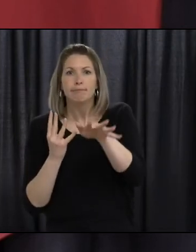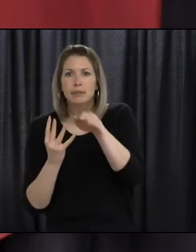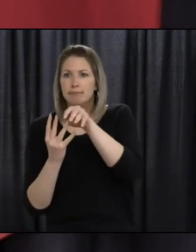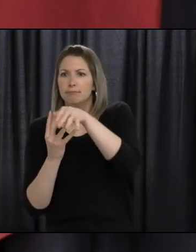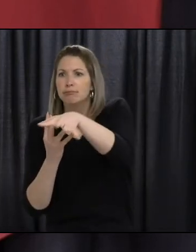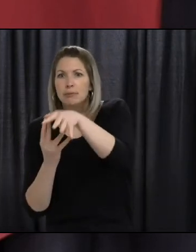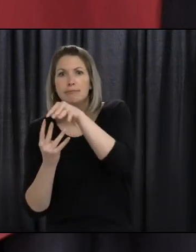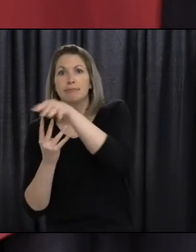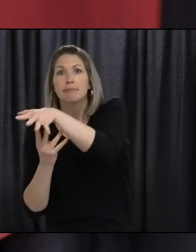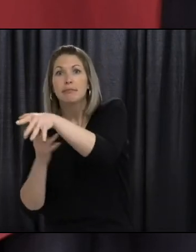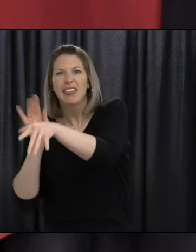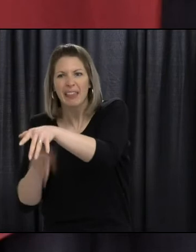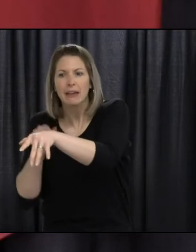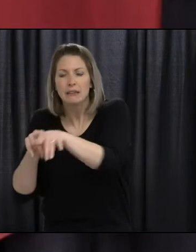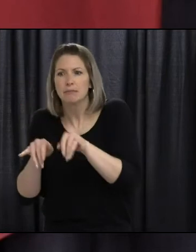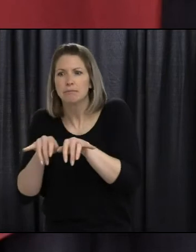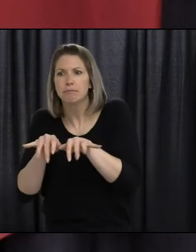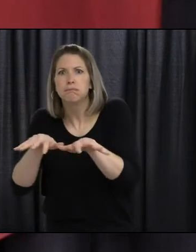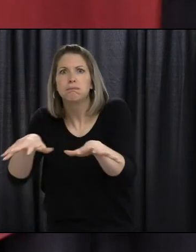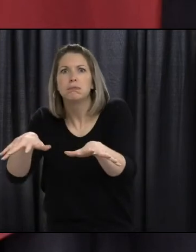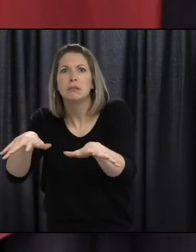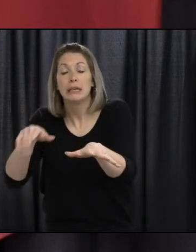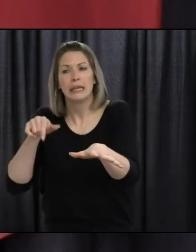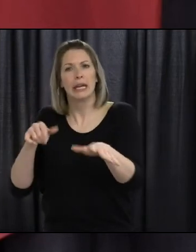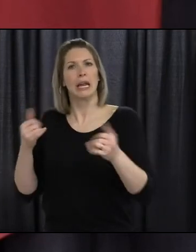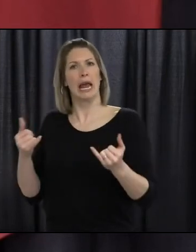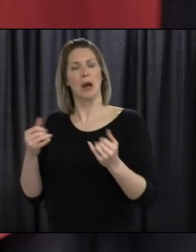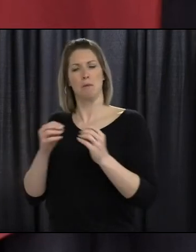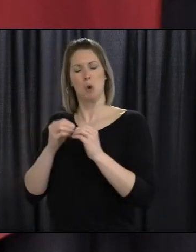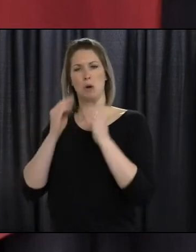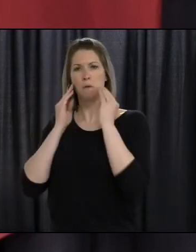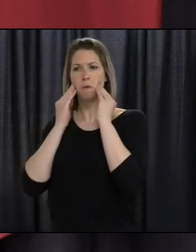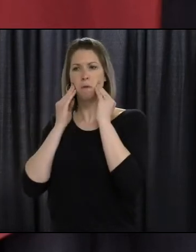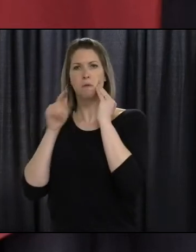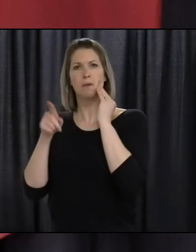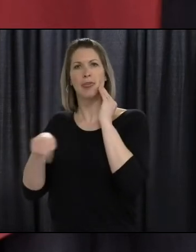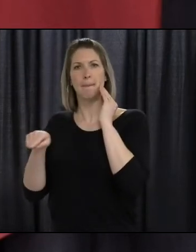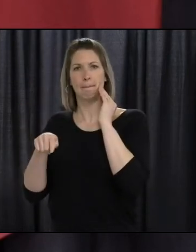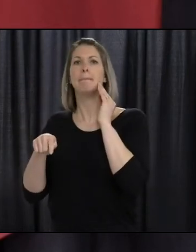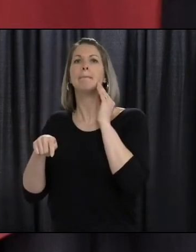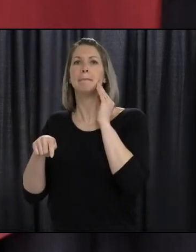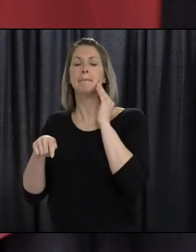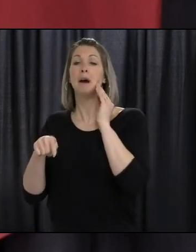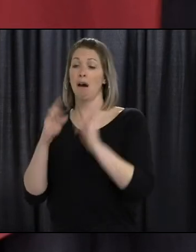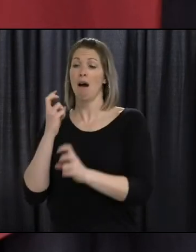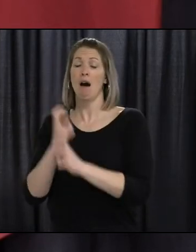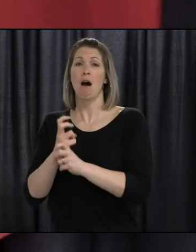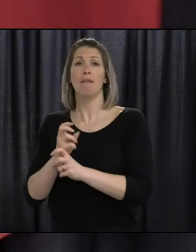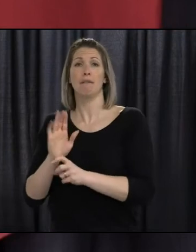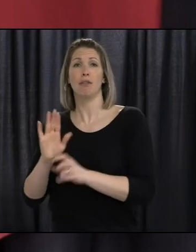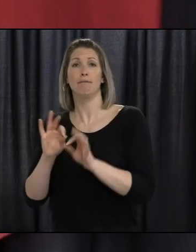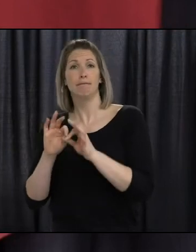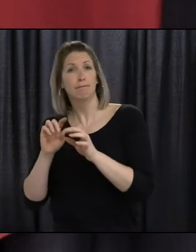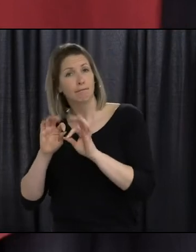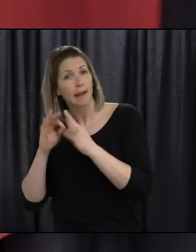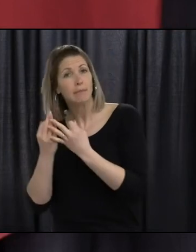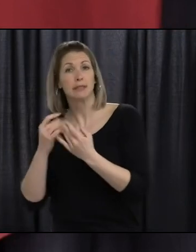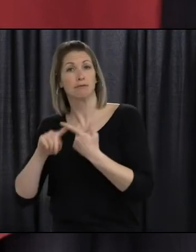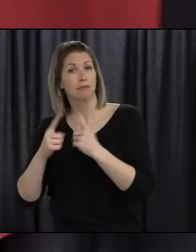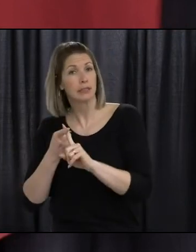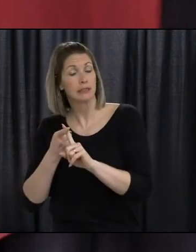this virus would have on them. So no question this is a tough time for those individuals, as it's been a tough time for many